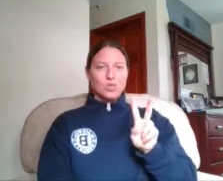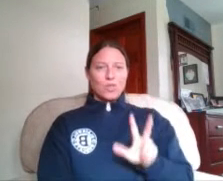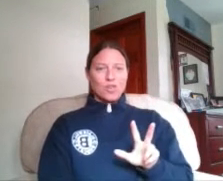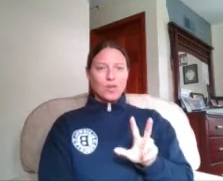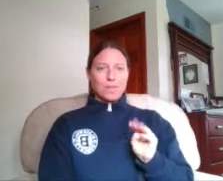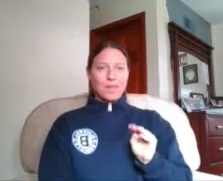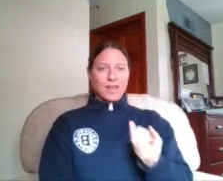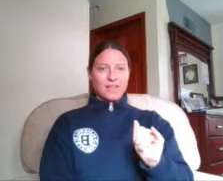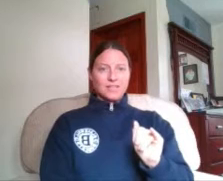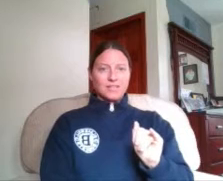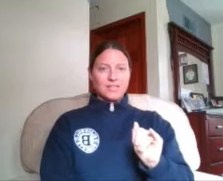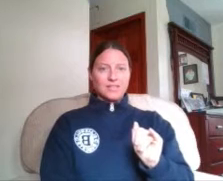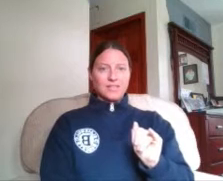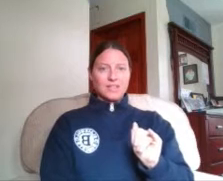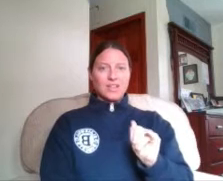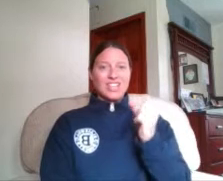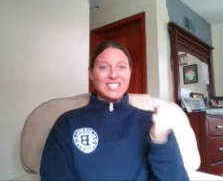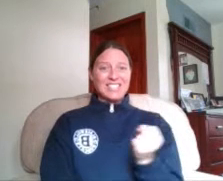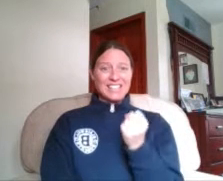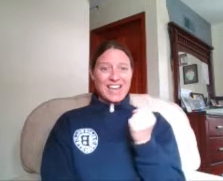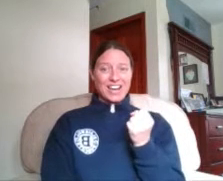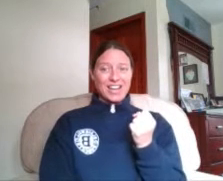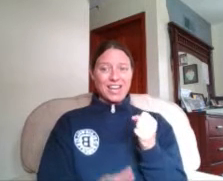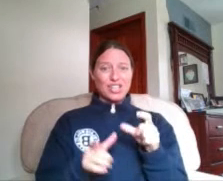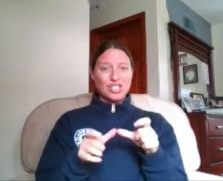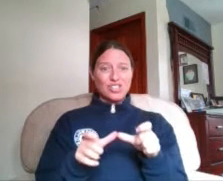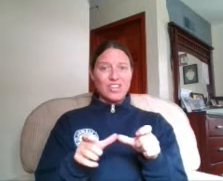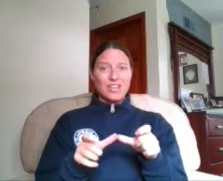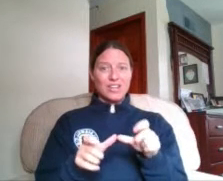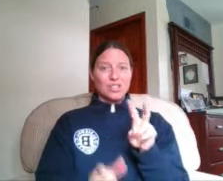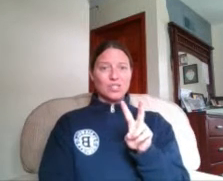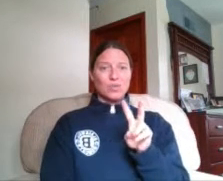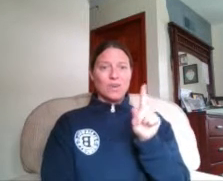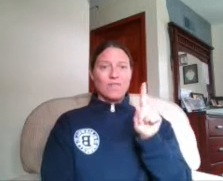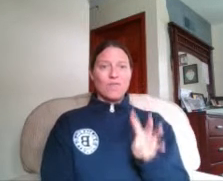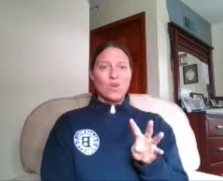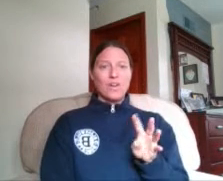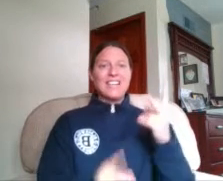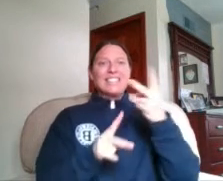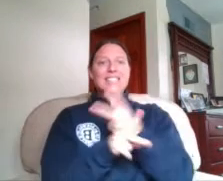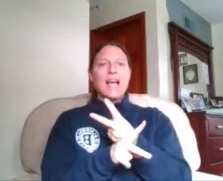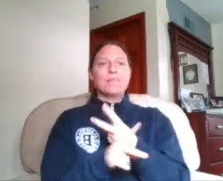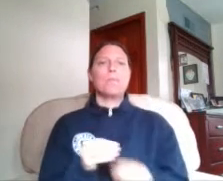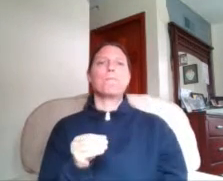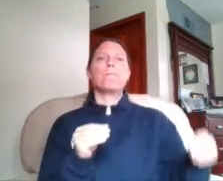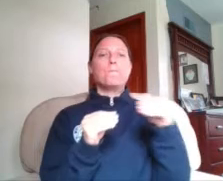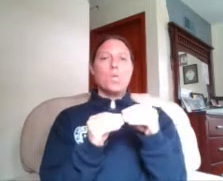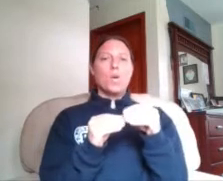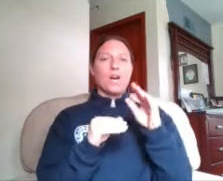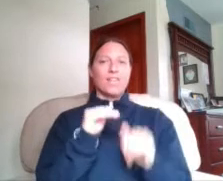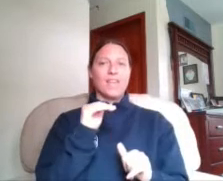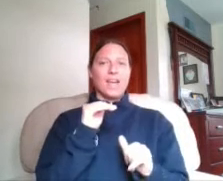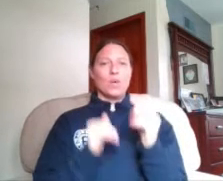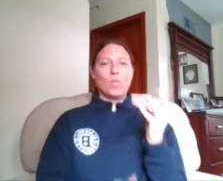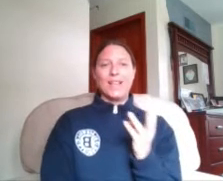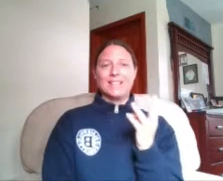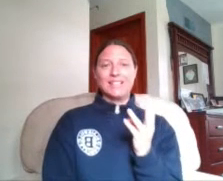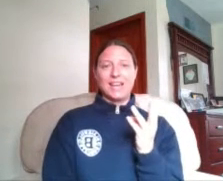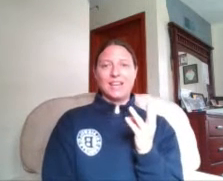times further than Wednesday. How far did Yasmin run on